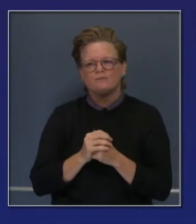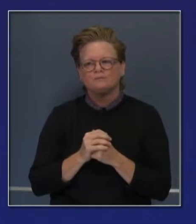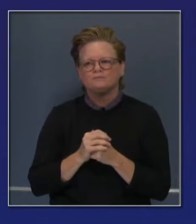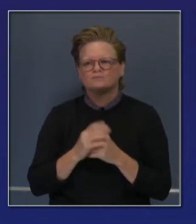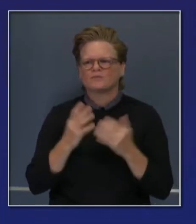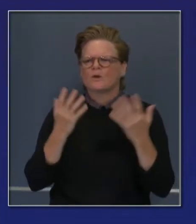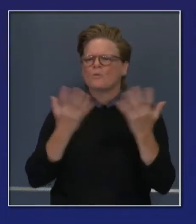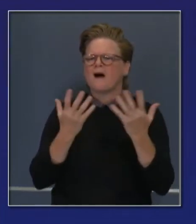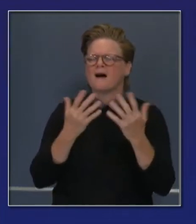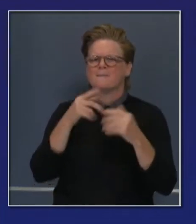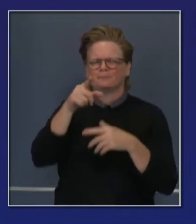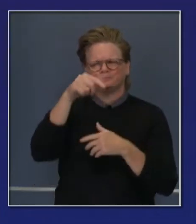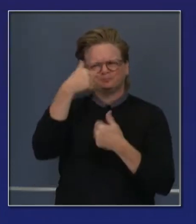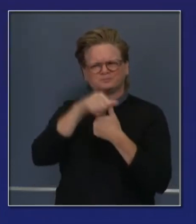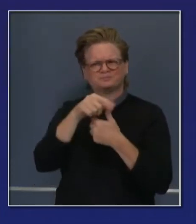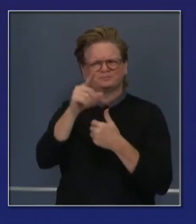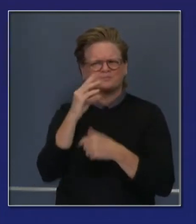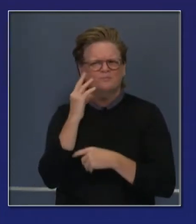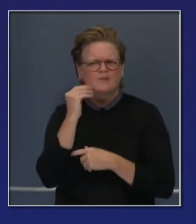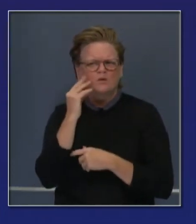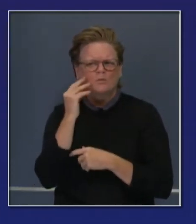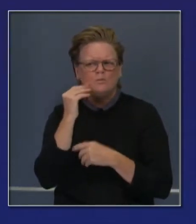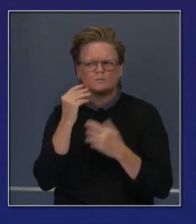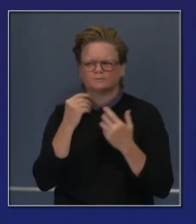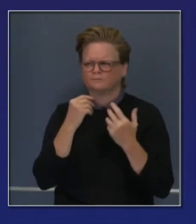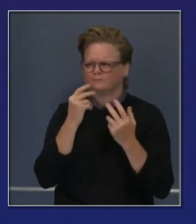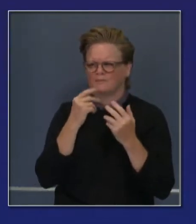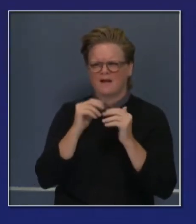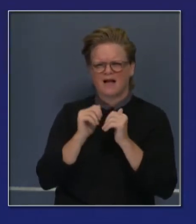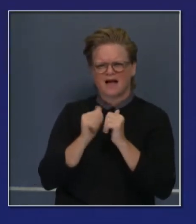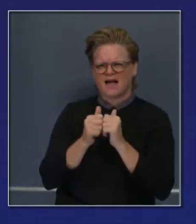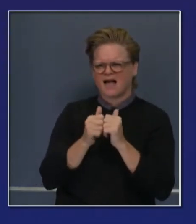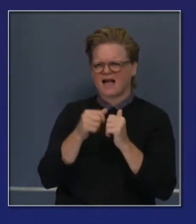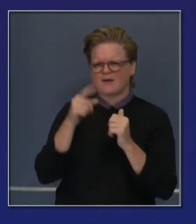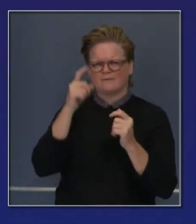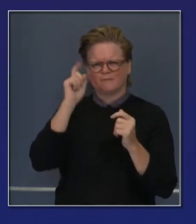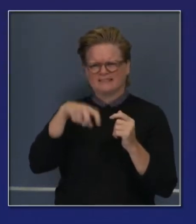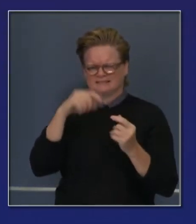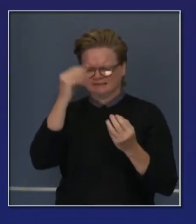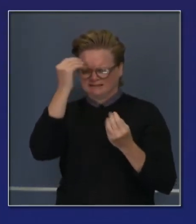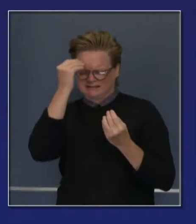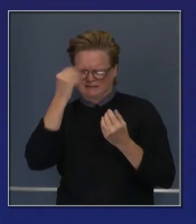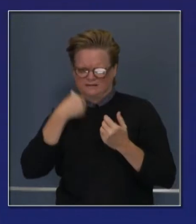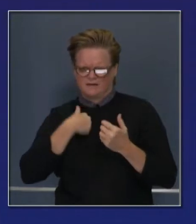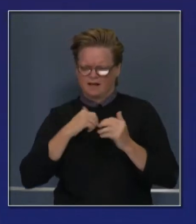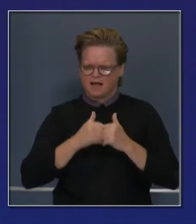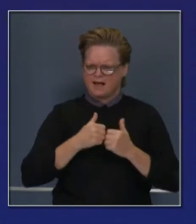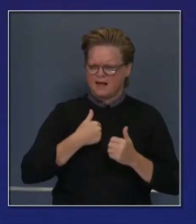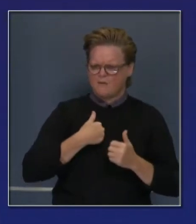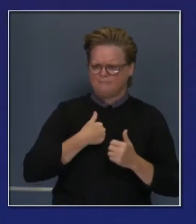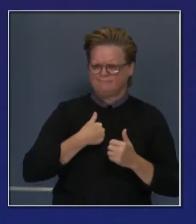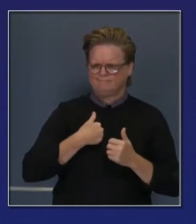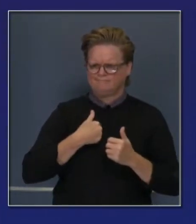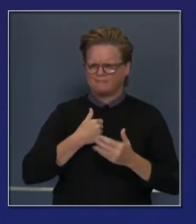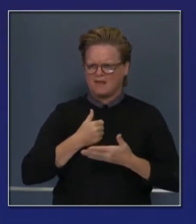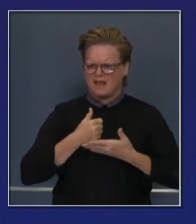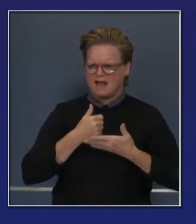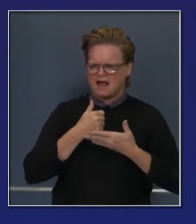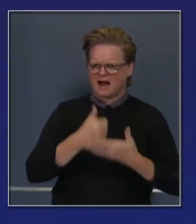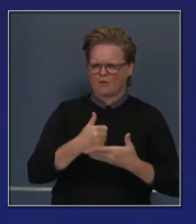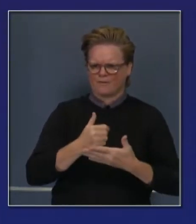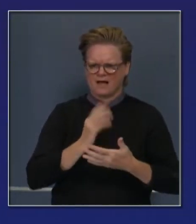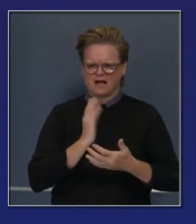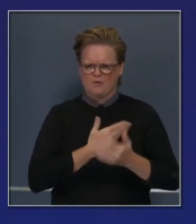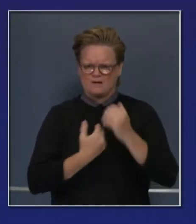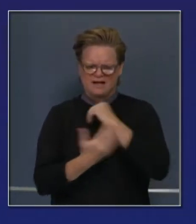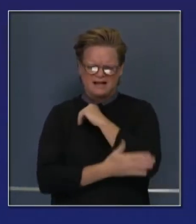the past, what are you incorporating in terms of new considerations in this new approach. One of the things is